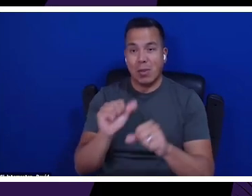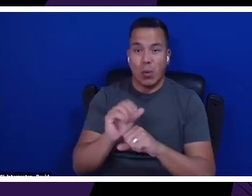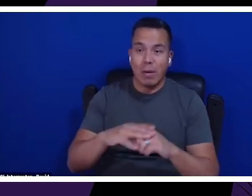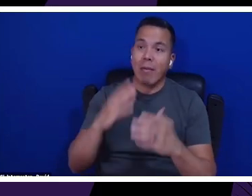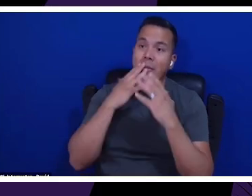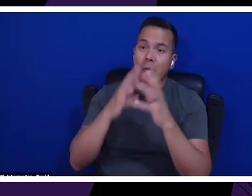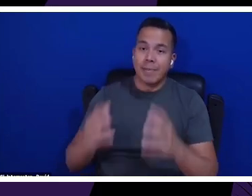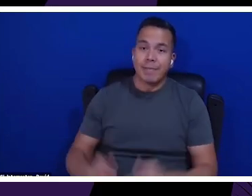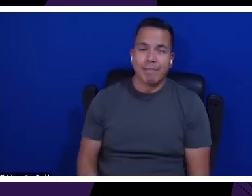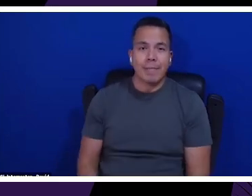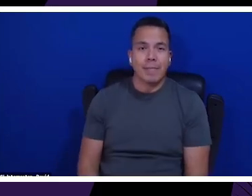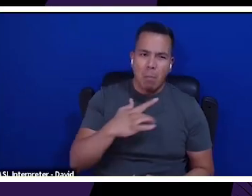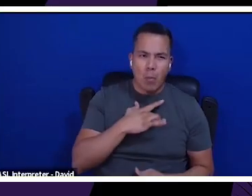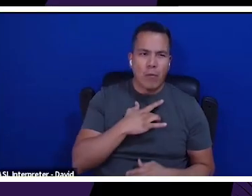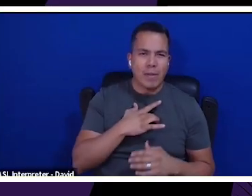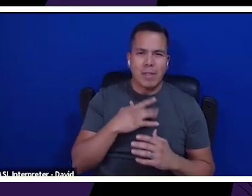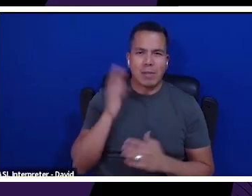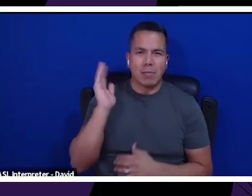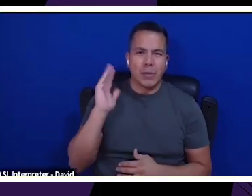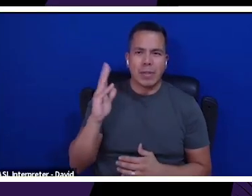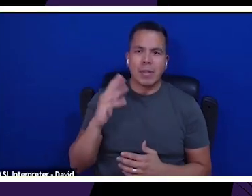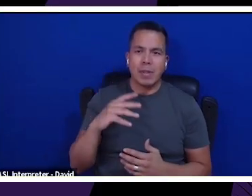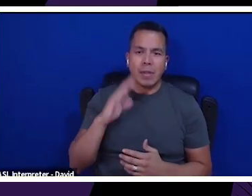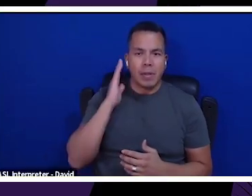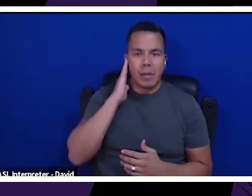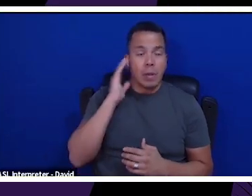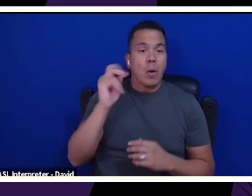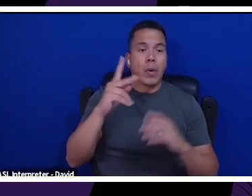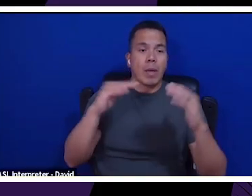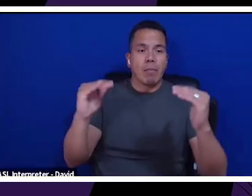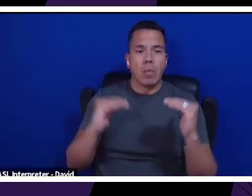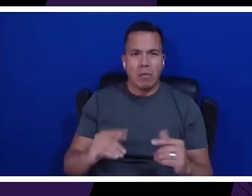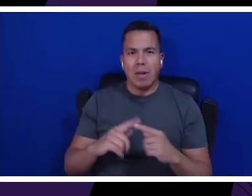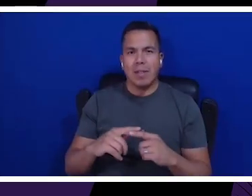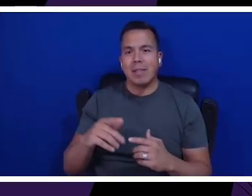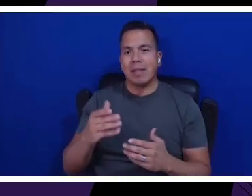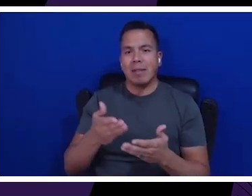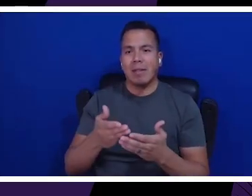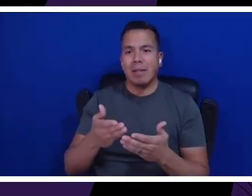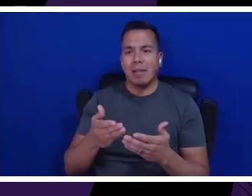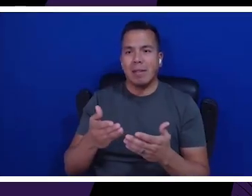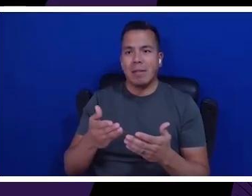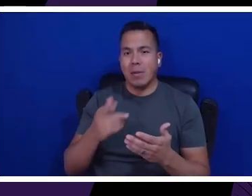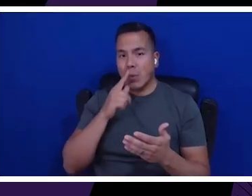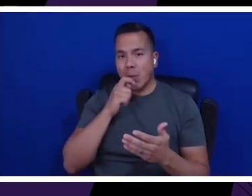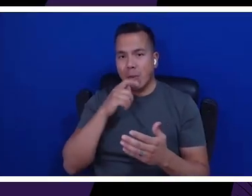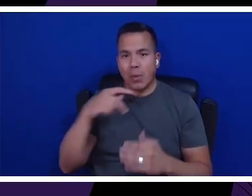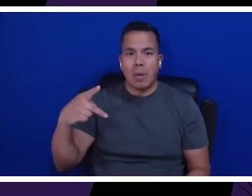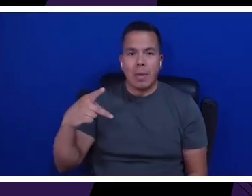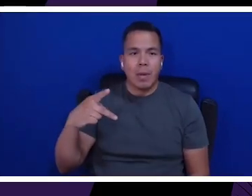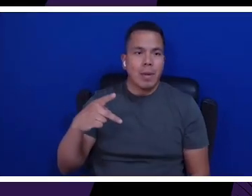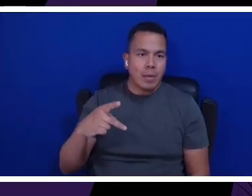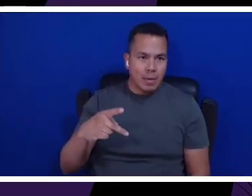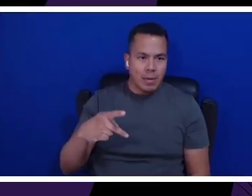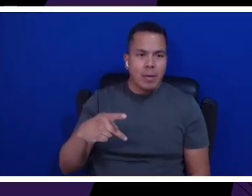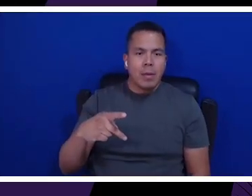you. Thank you. Great. We'll move on to the next presenters. Next up is Payton,